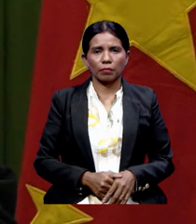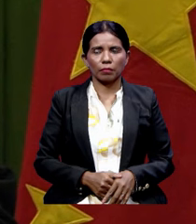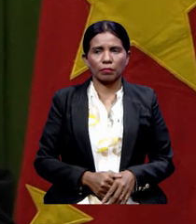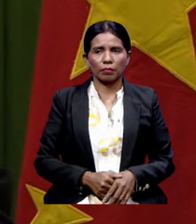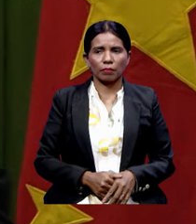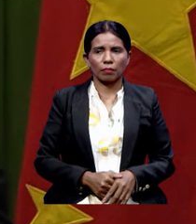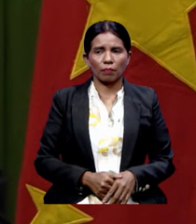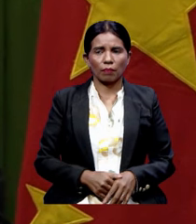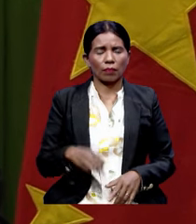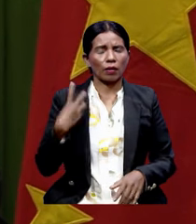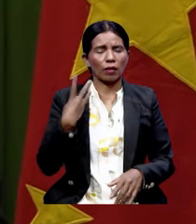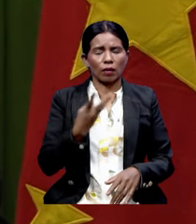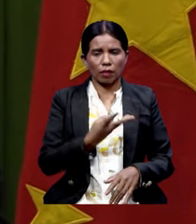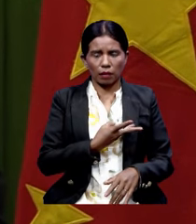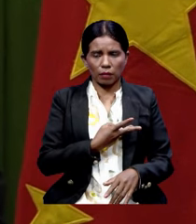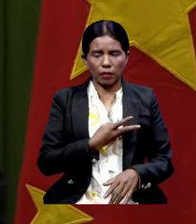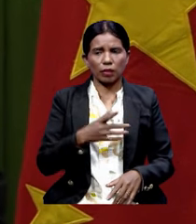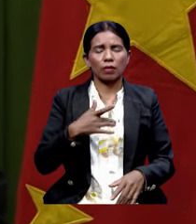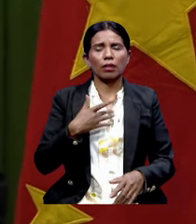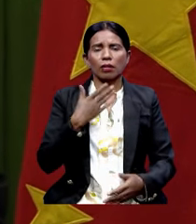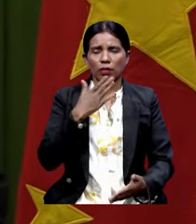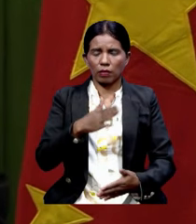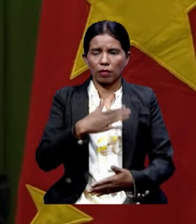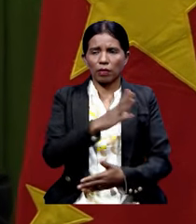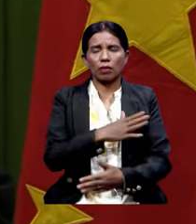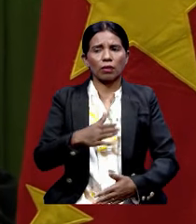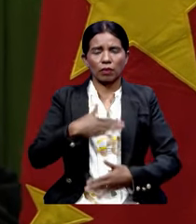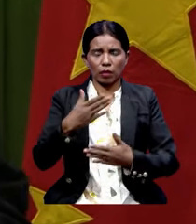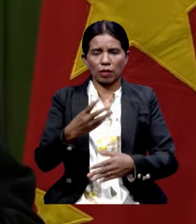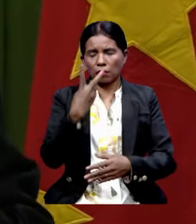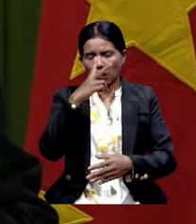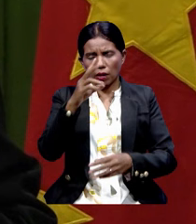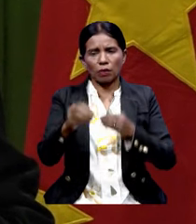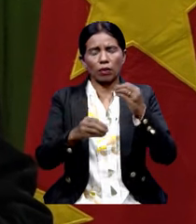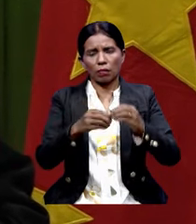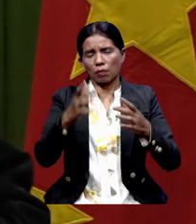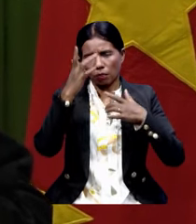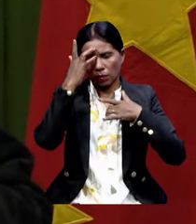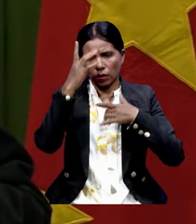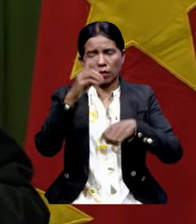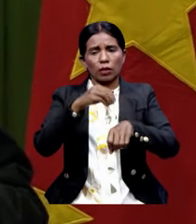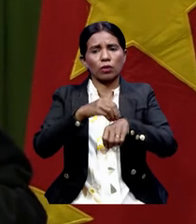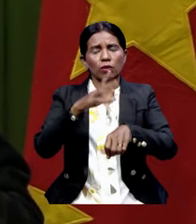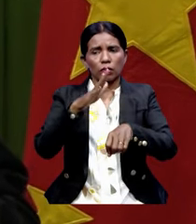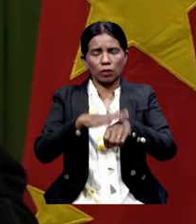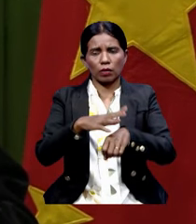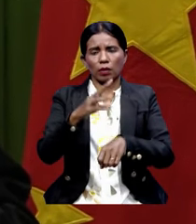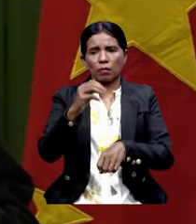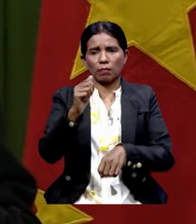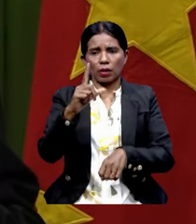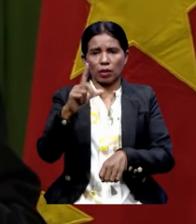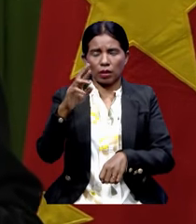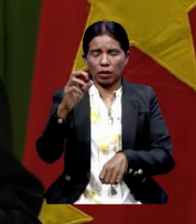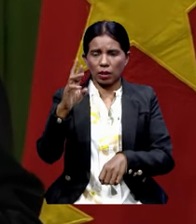We successfully eliminated malaria, and you all know